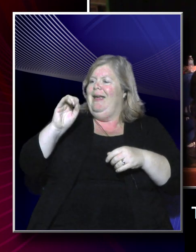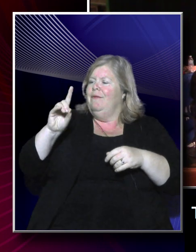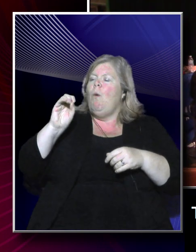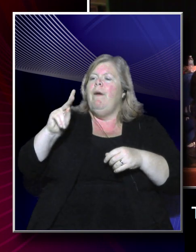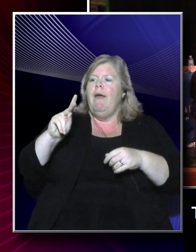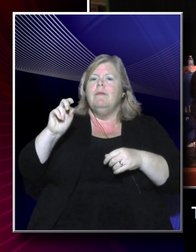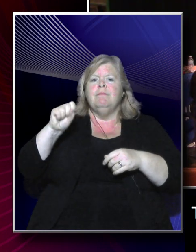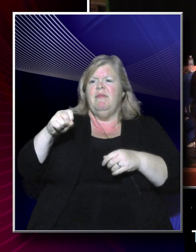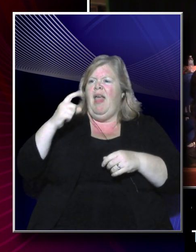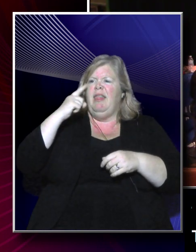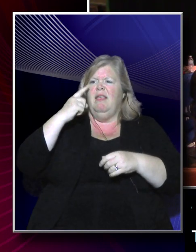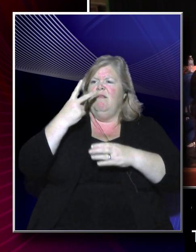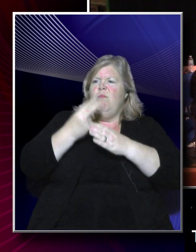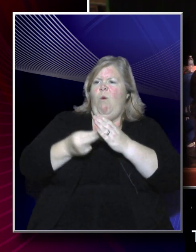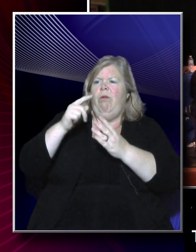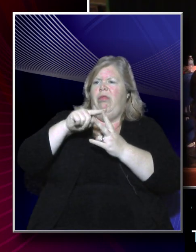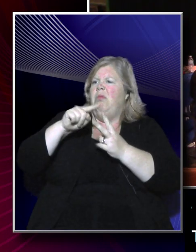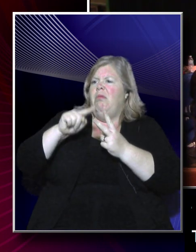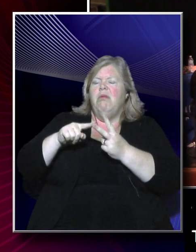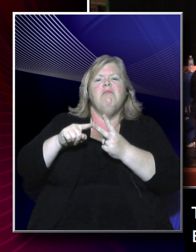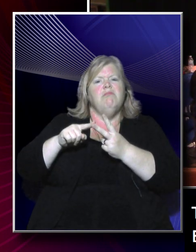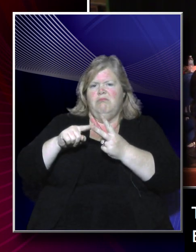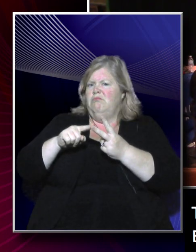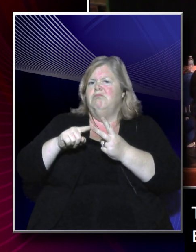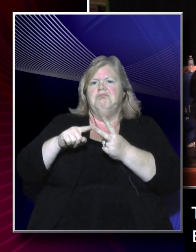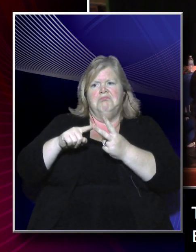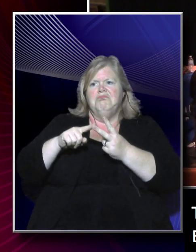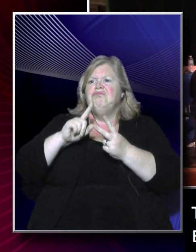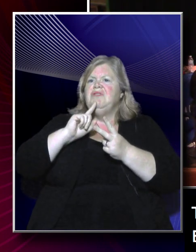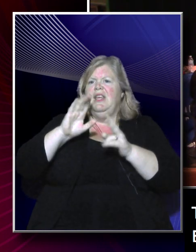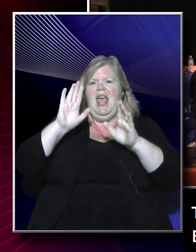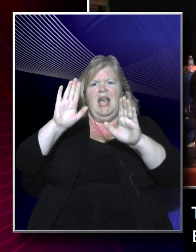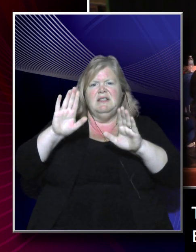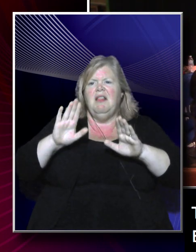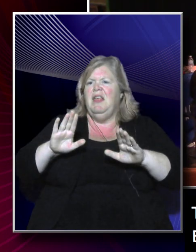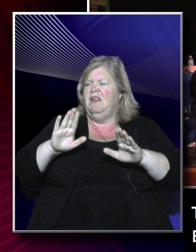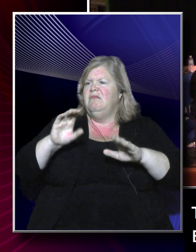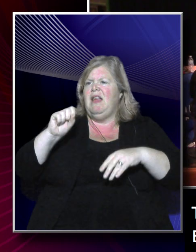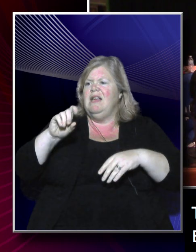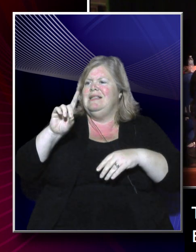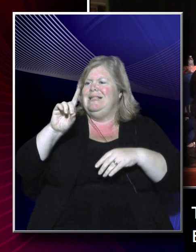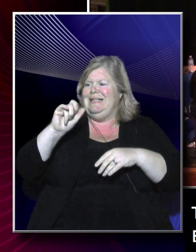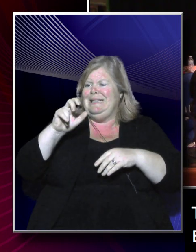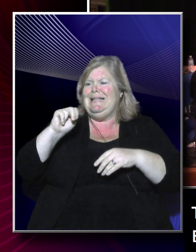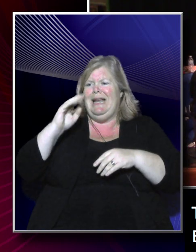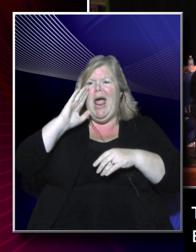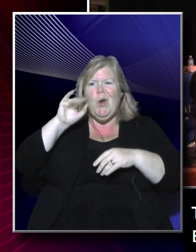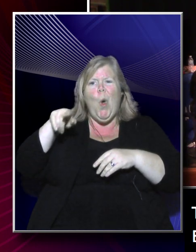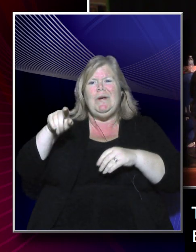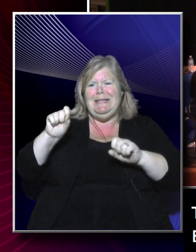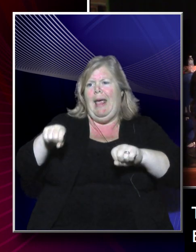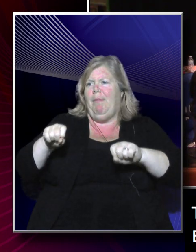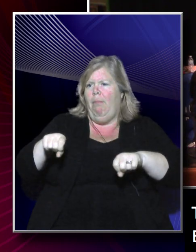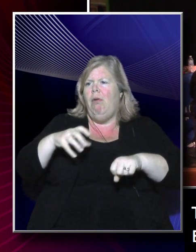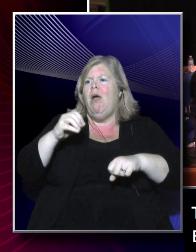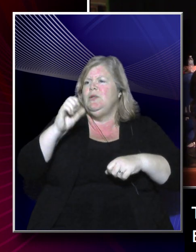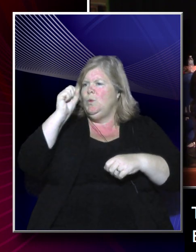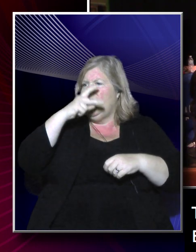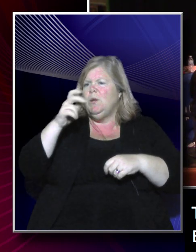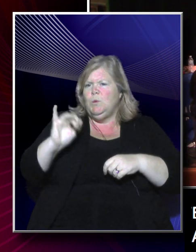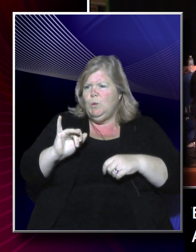both candidates would be excellent. Dean, I know, is very capable, as well as